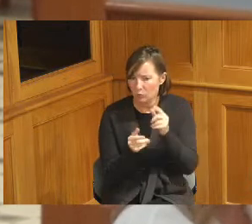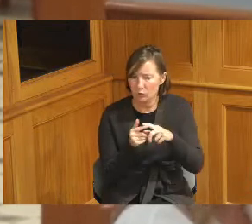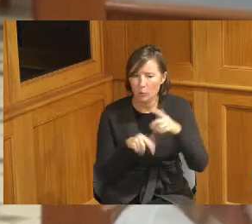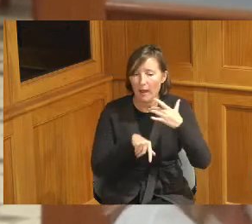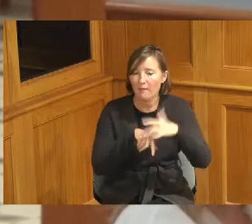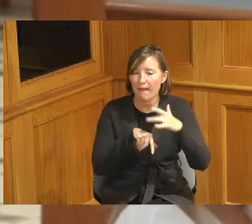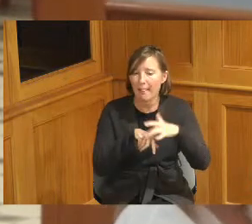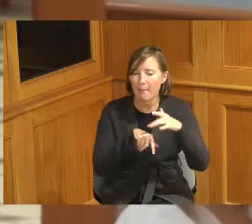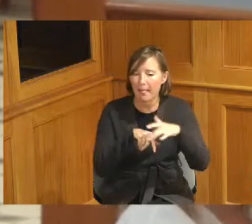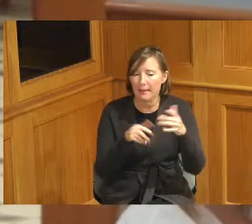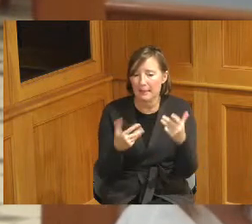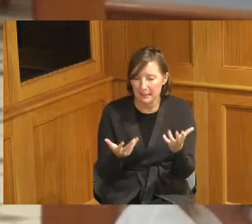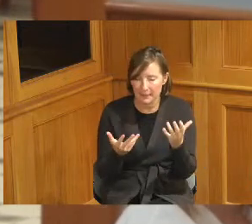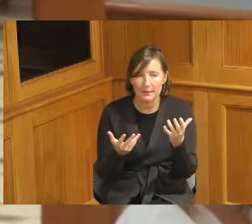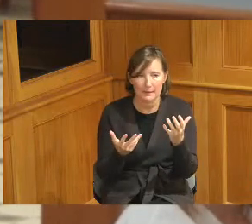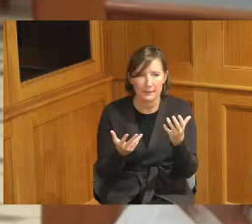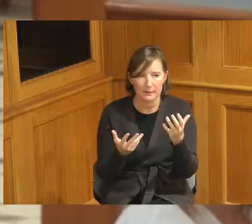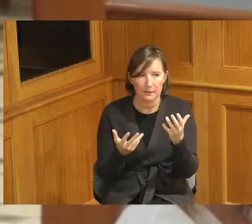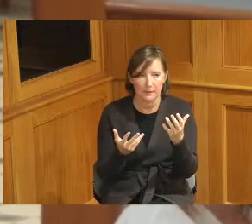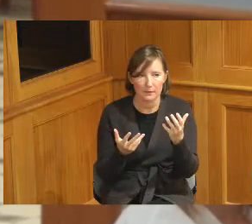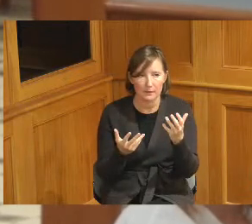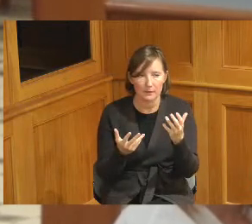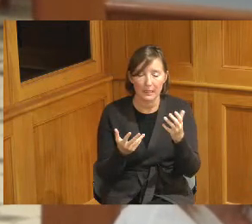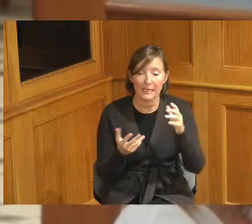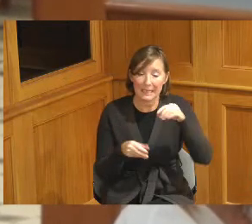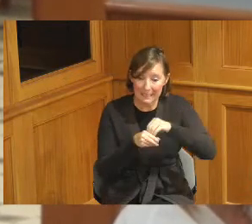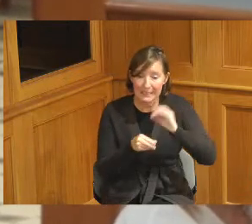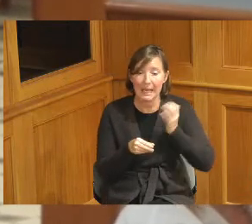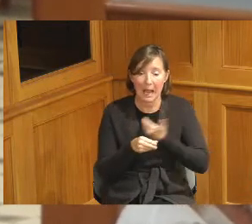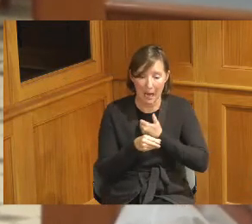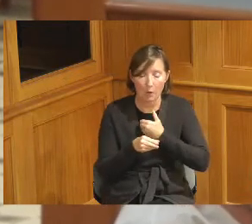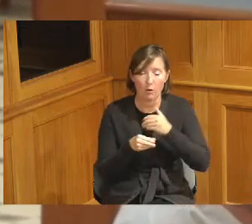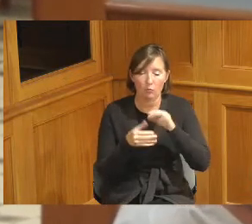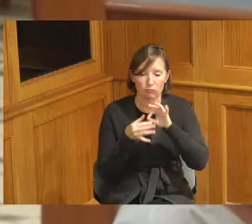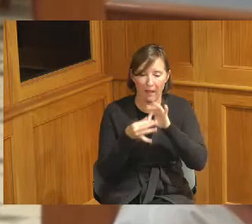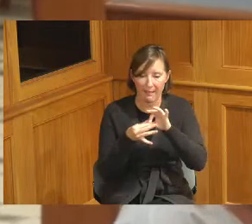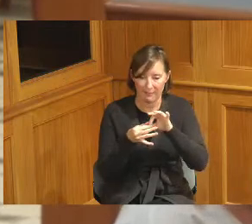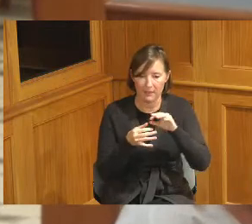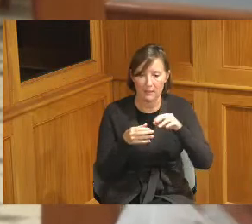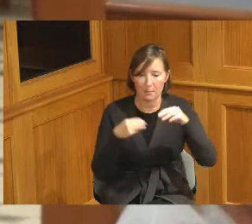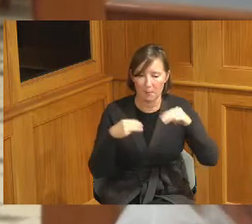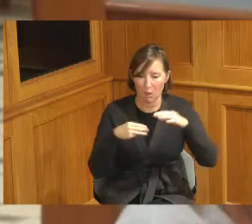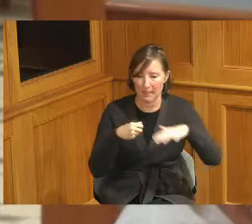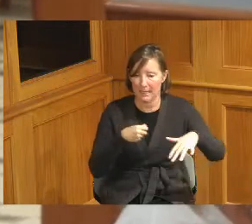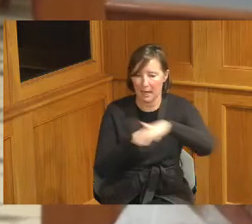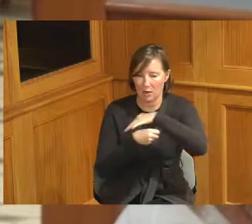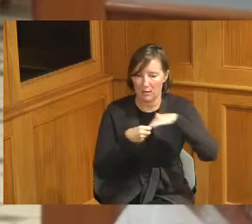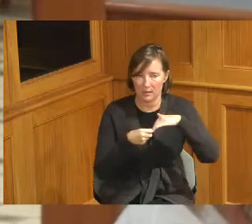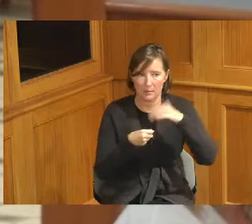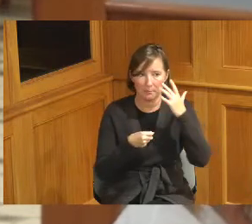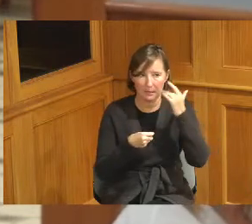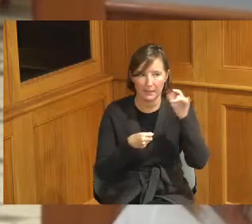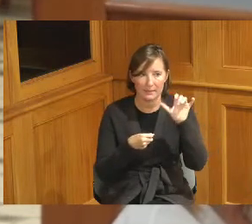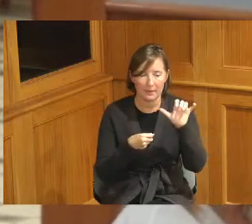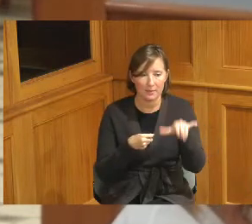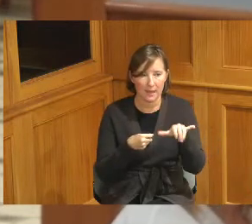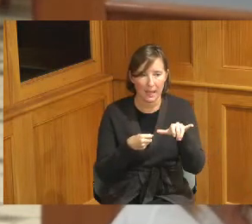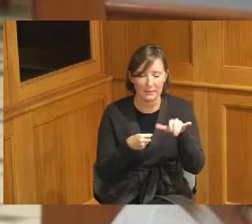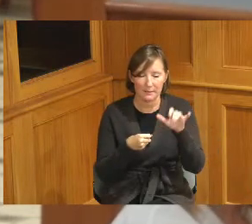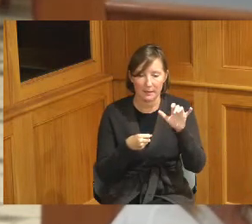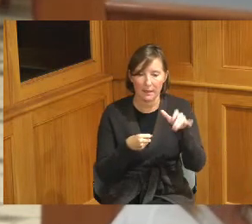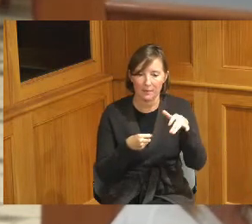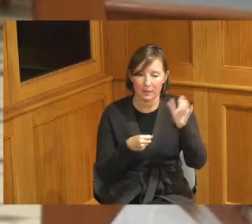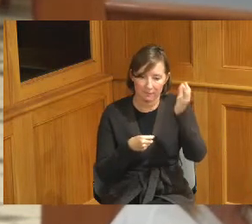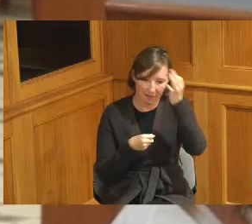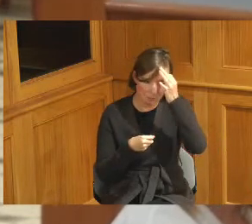availability of those businesses in our relevant market area, because that gives us strict scrutiny by the federal courts that we